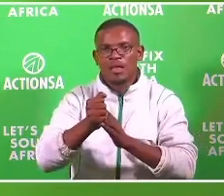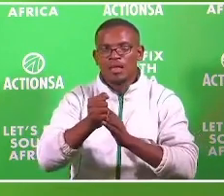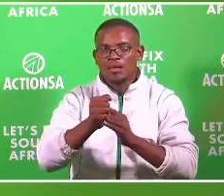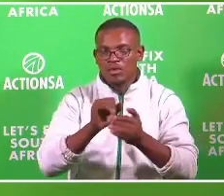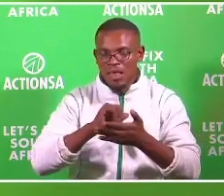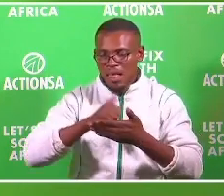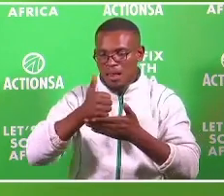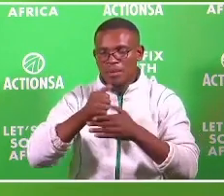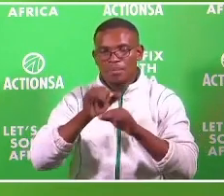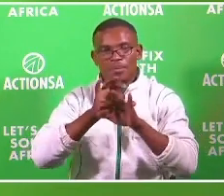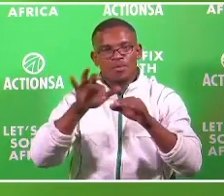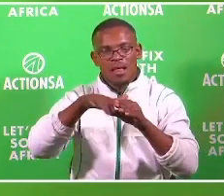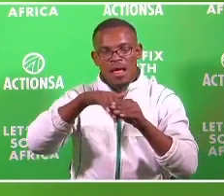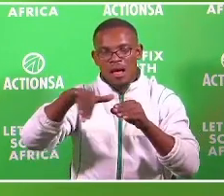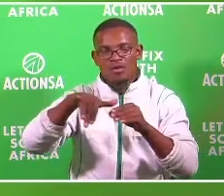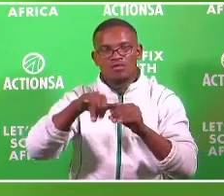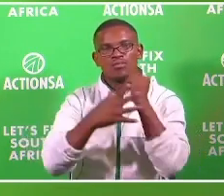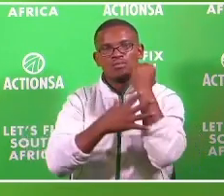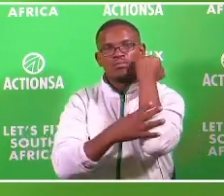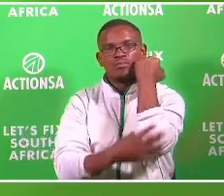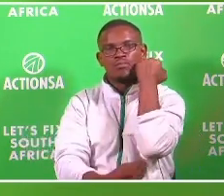of poverty.